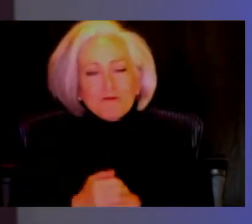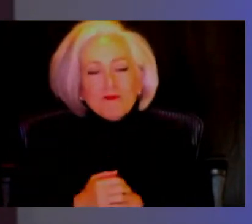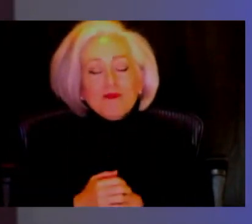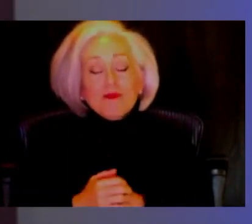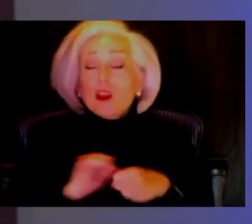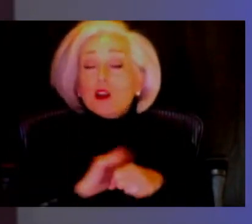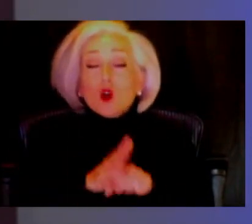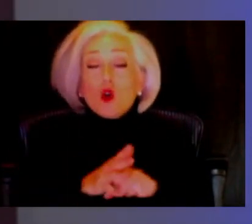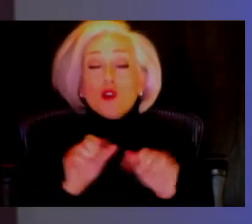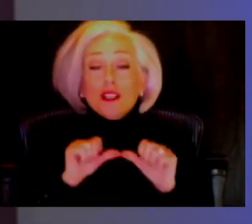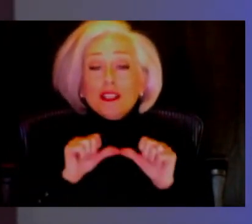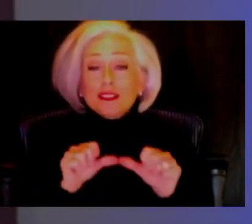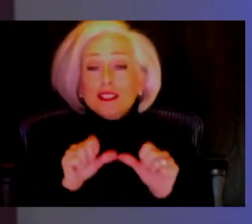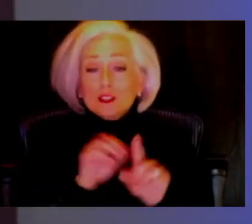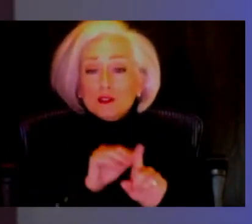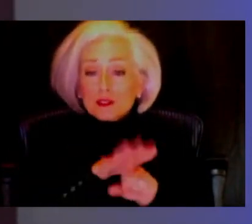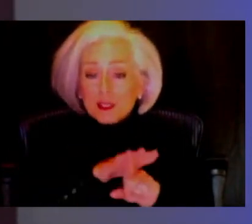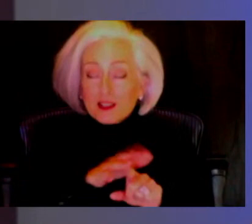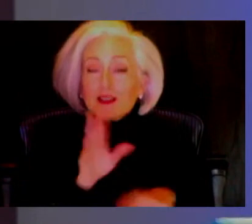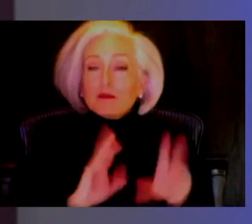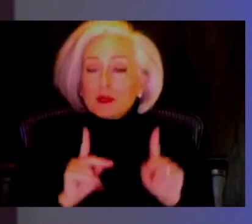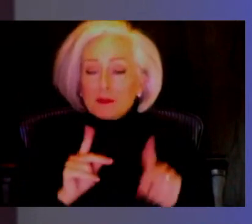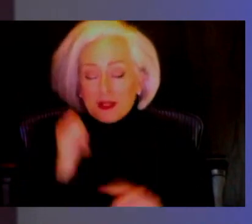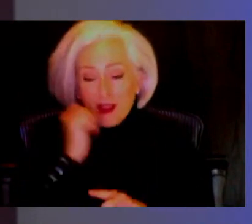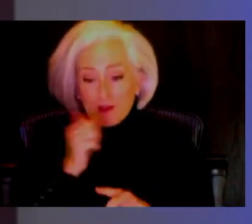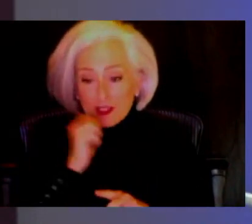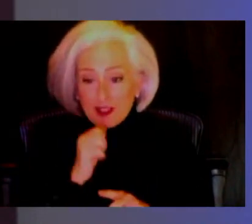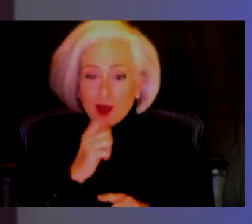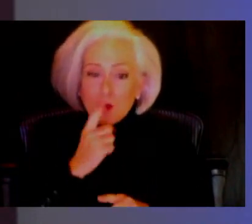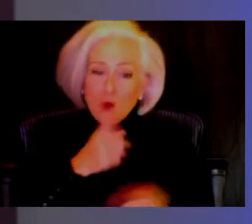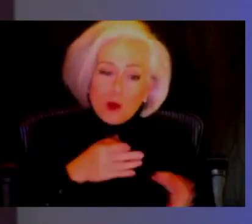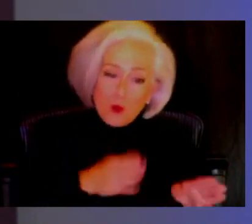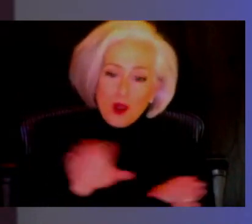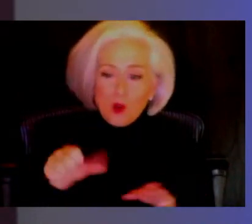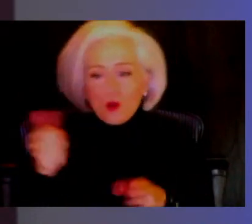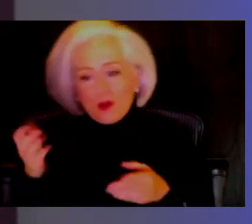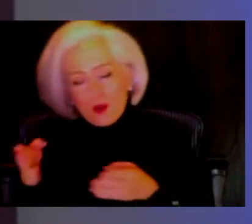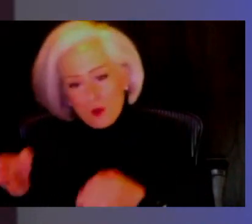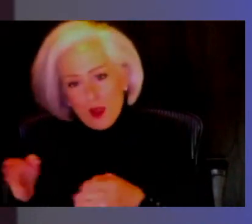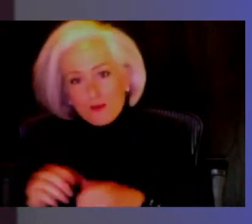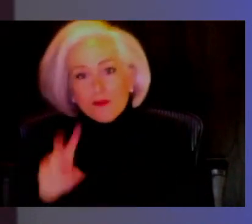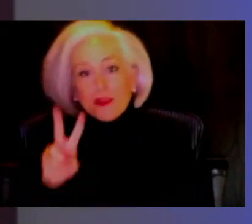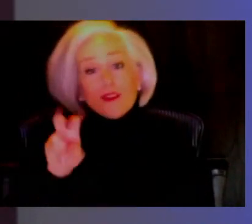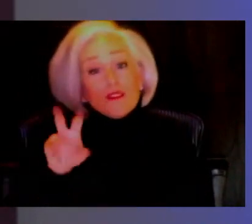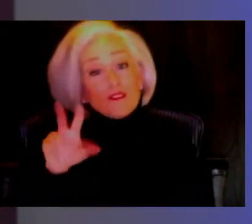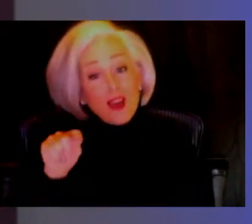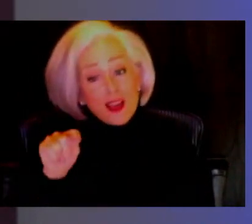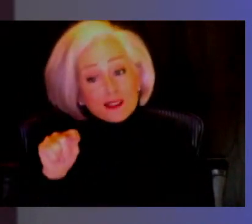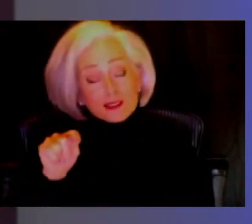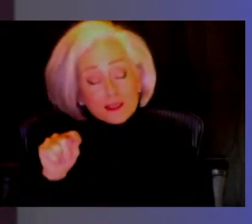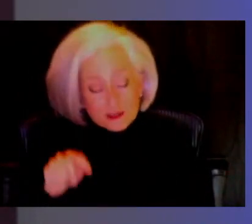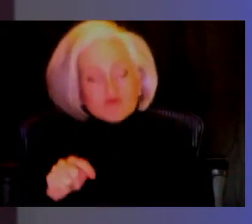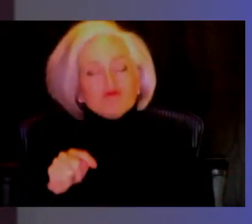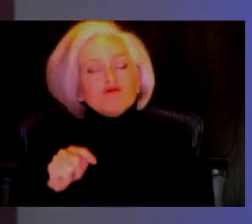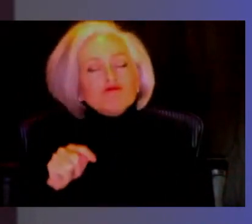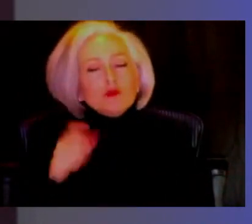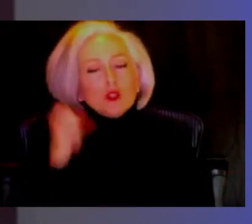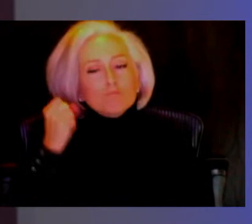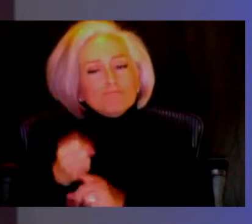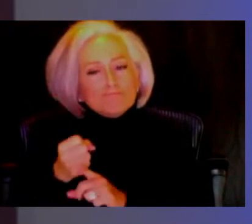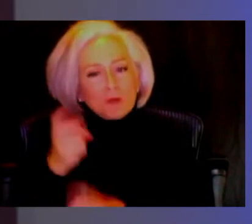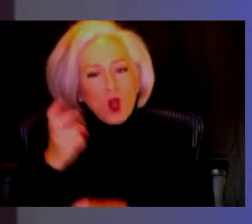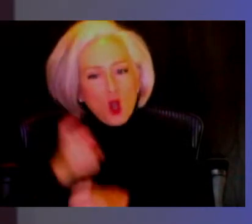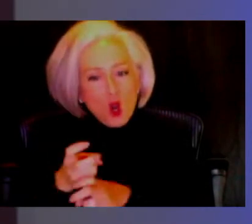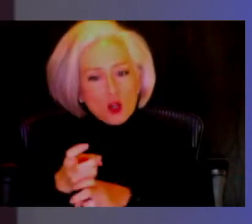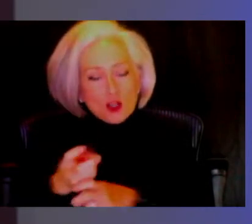affect people daily in some way or another. Veterans are a group that was hit hard in particular, and a new study shows that